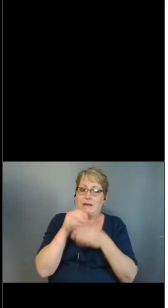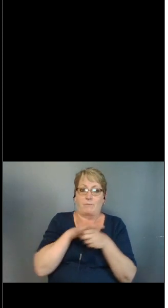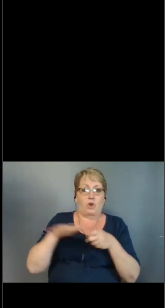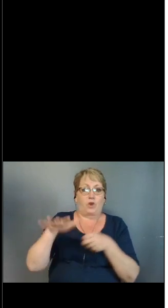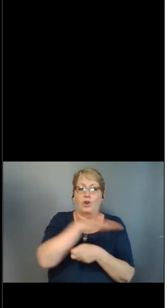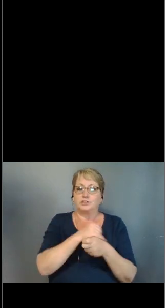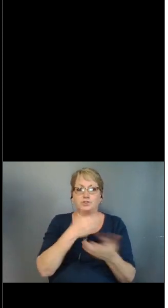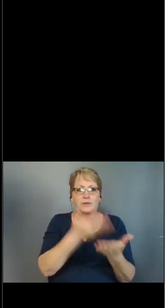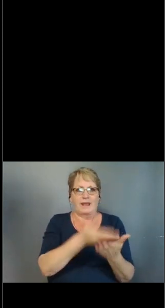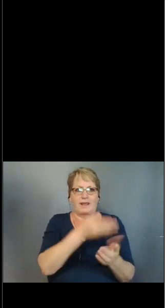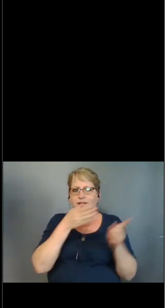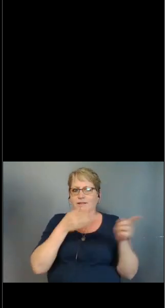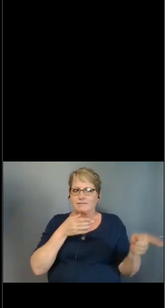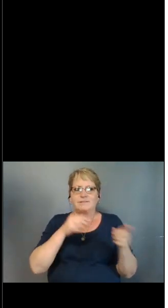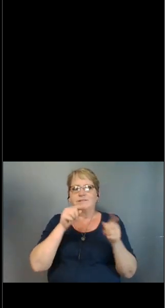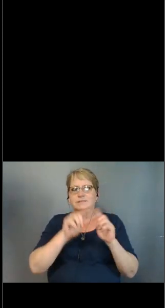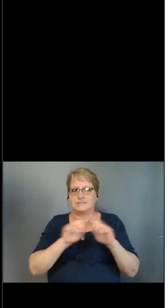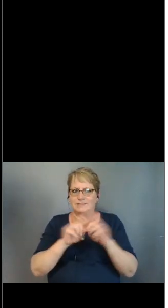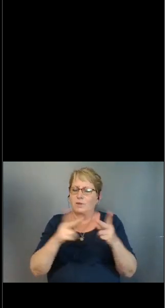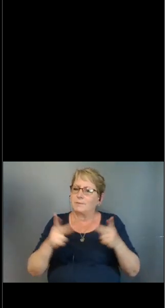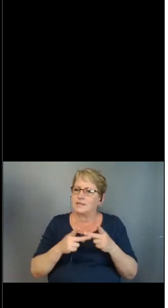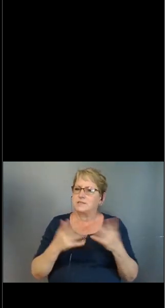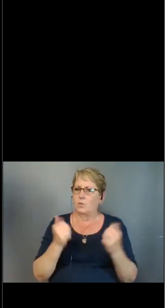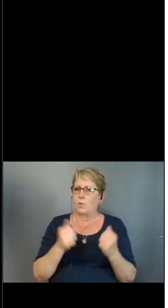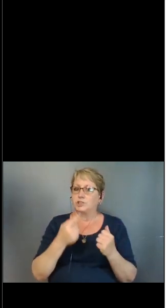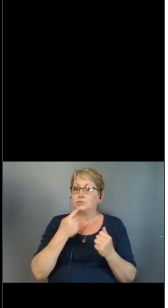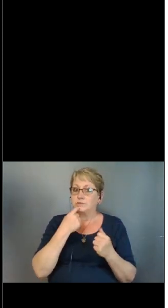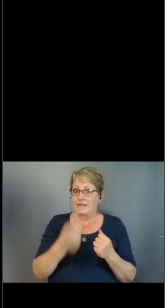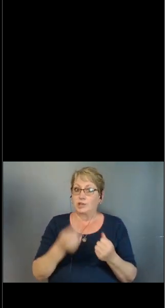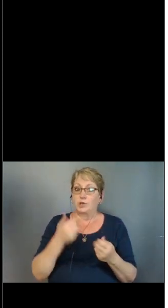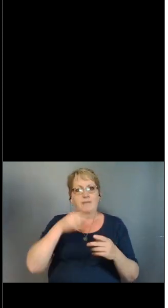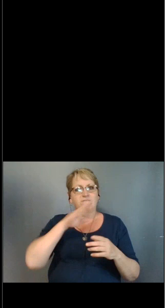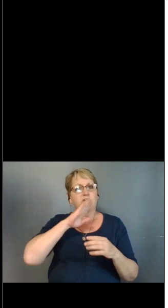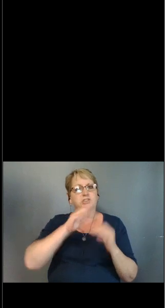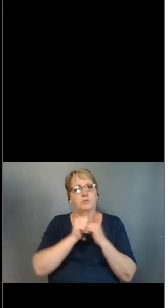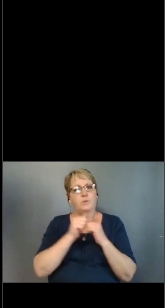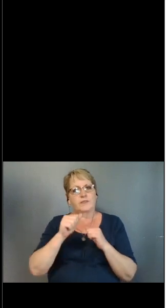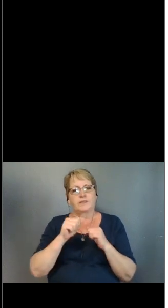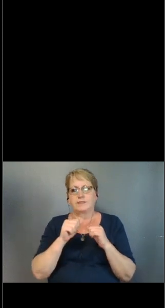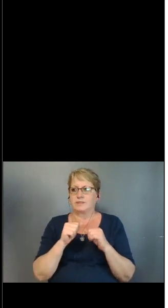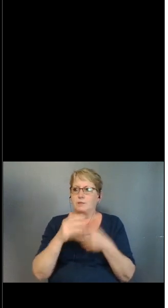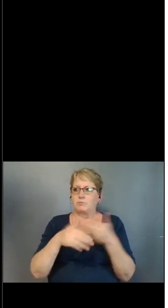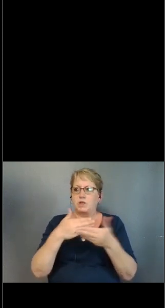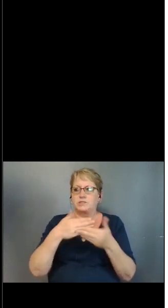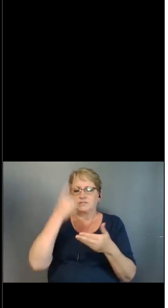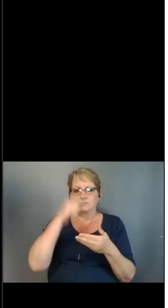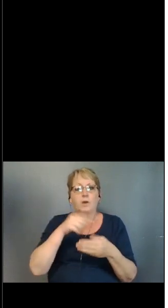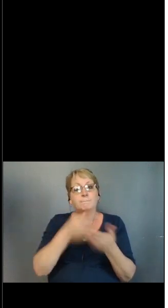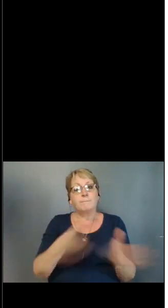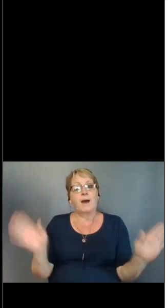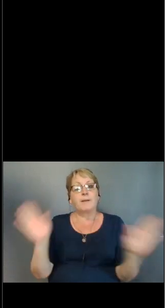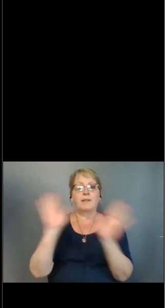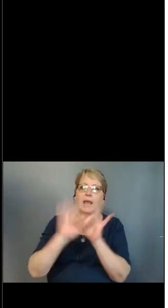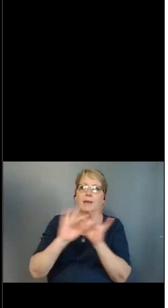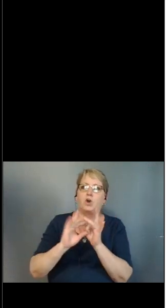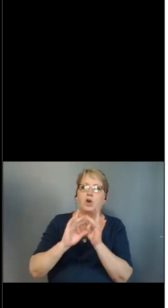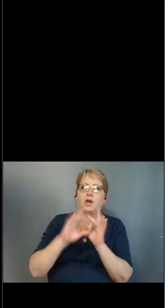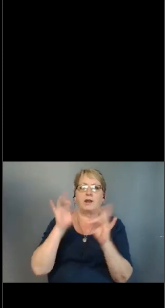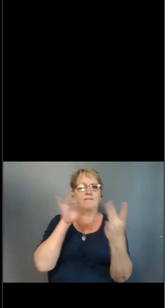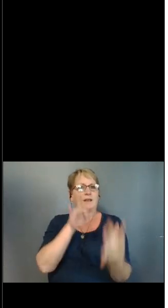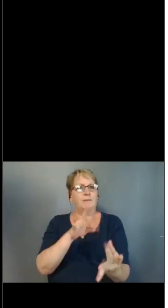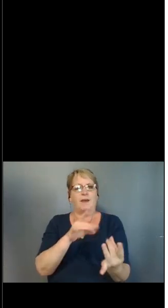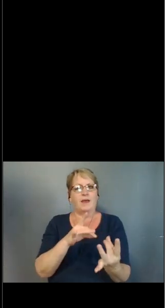places. And I just want to indicate my frustration with the process for public input, because it wasn't, the meetings were not,